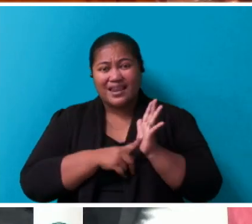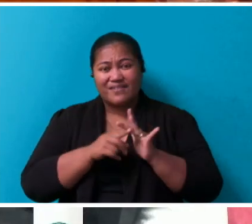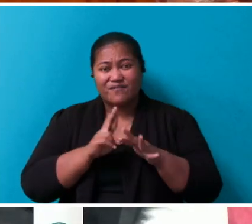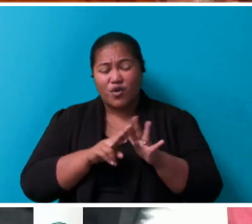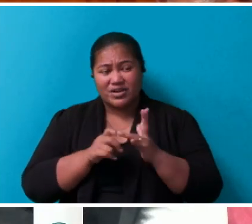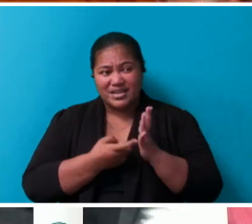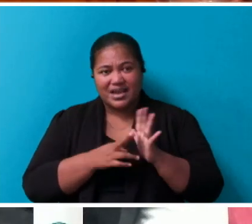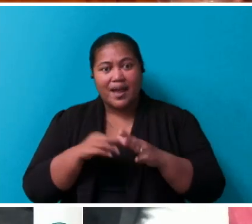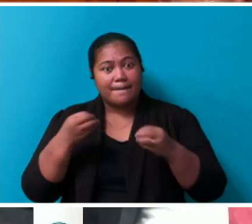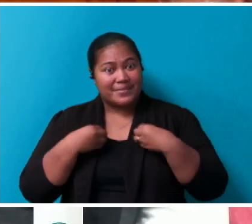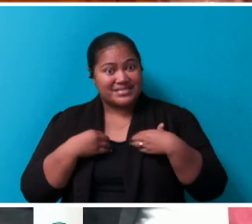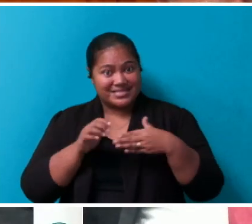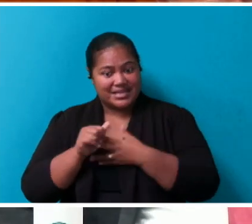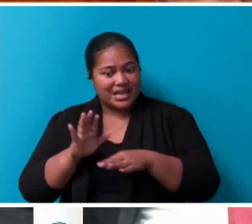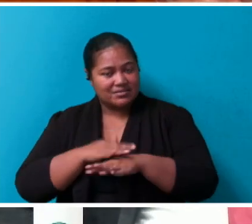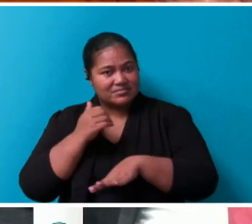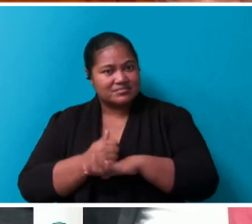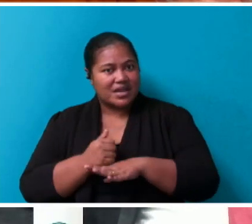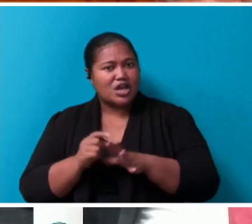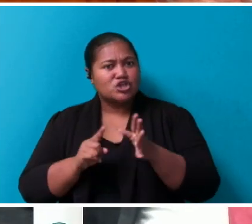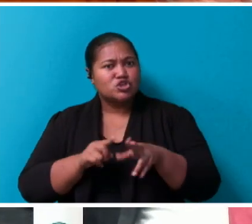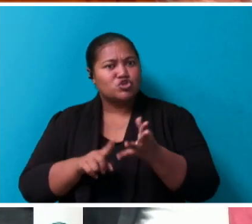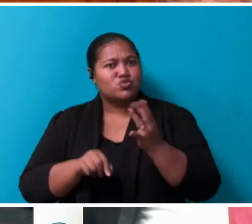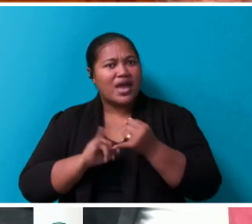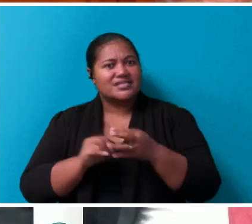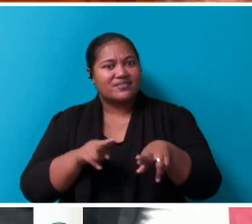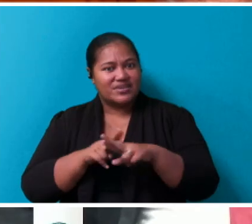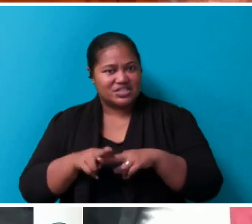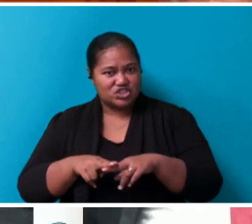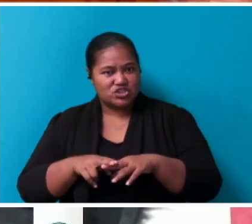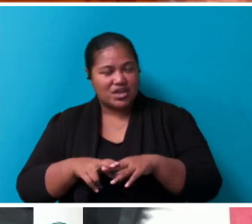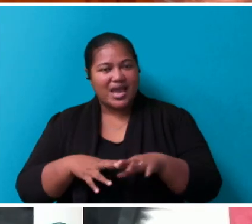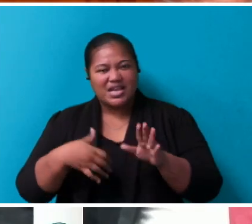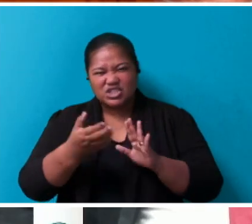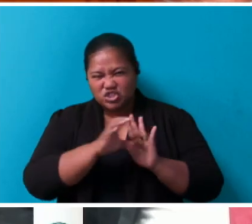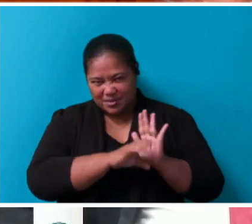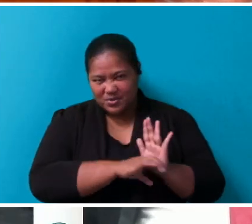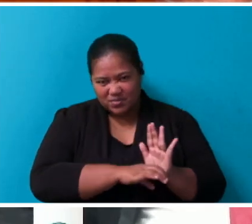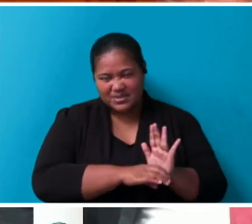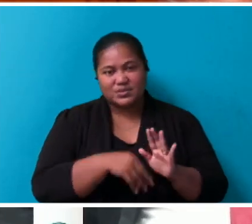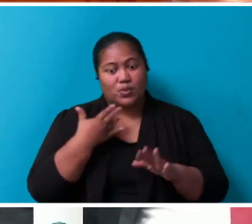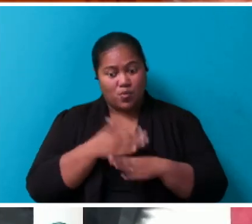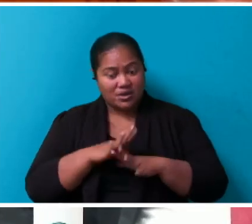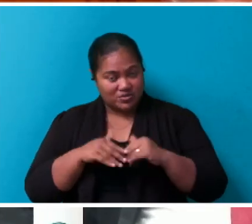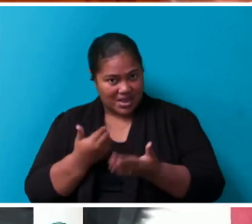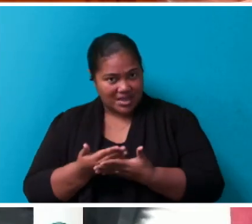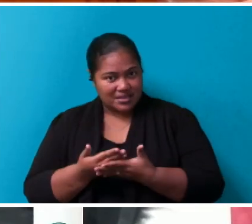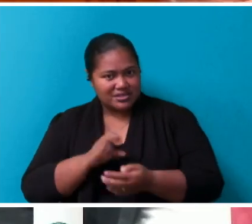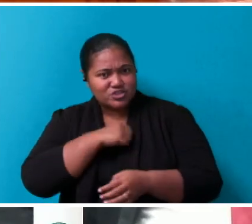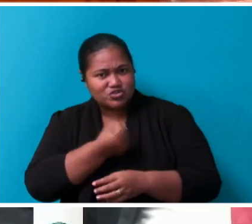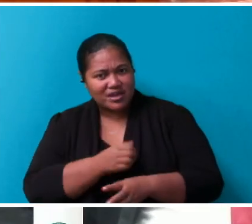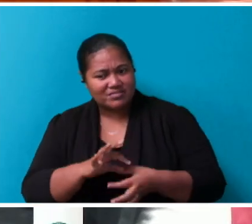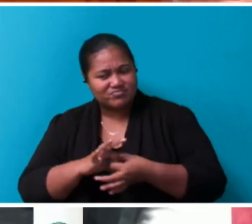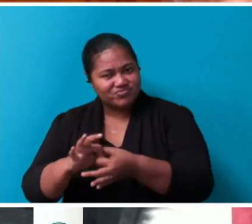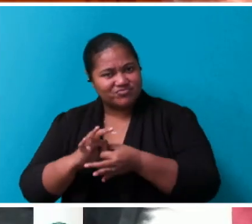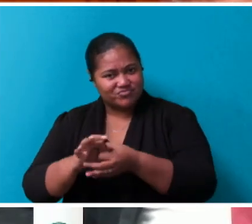have established the U.S.-Fiji Chamber of Commerce. We are working closely with them to strengthen ties between Fiji and the